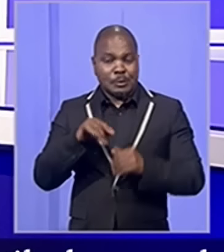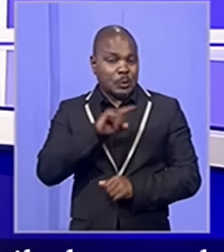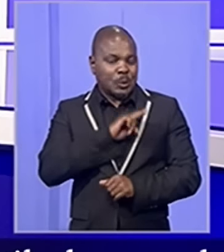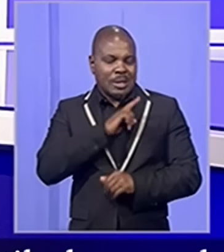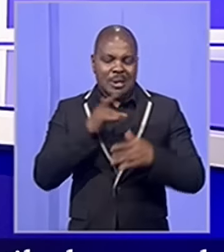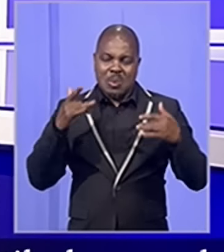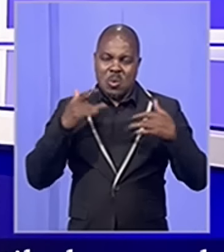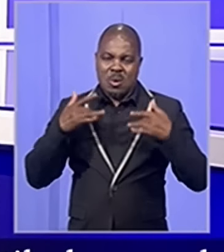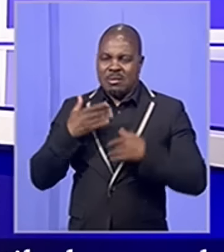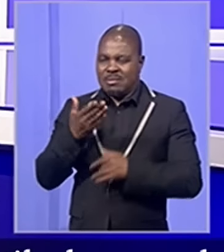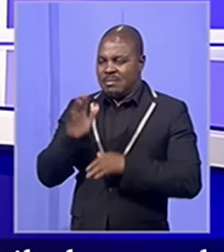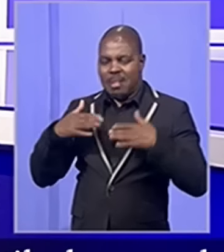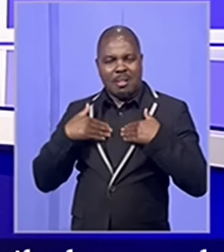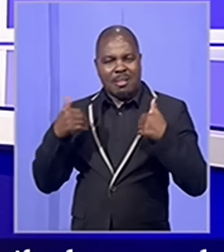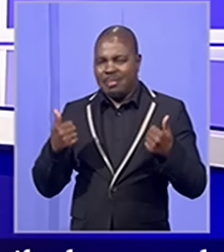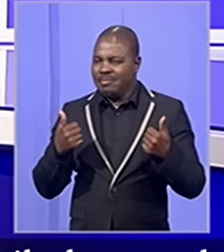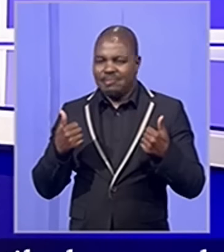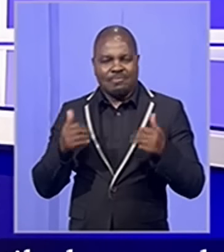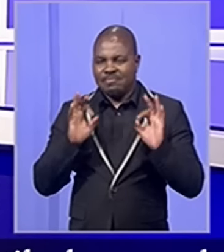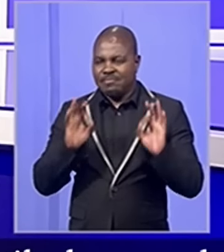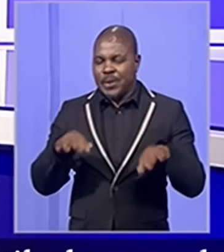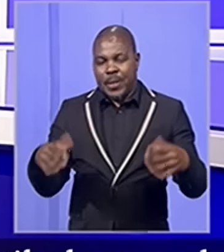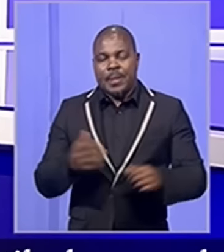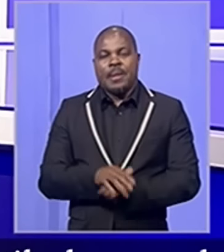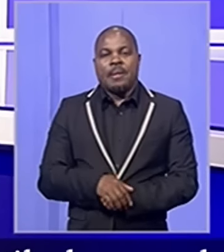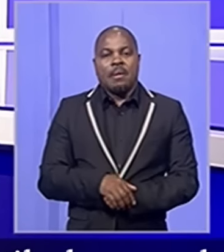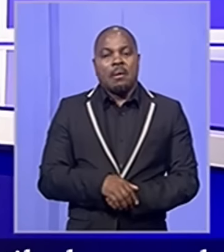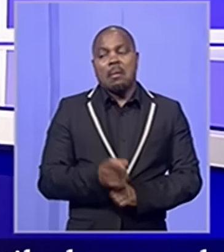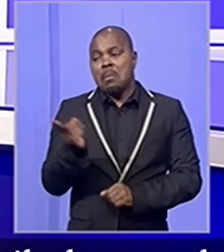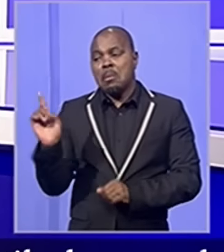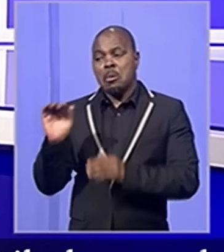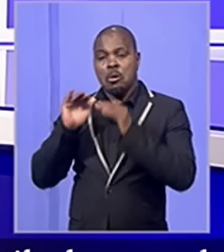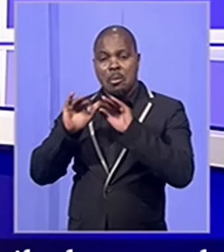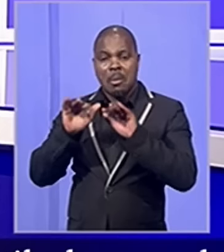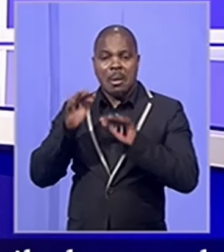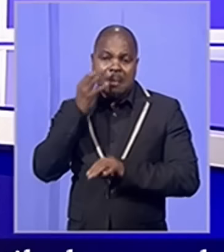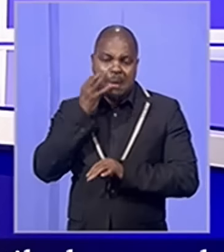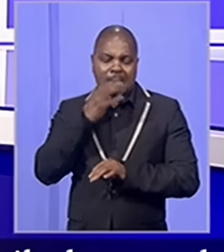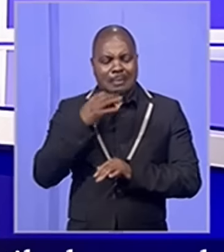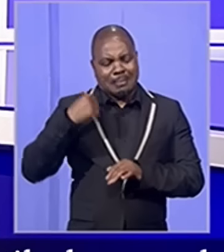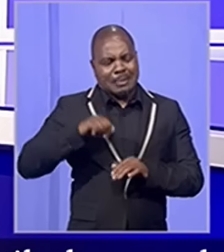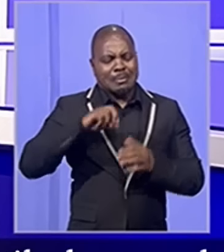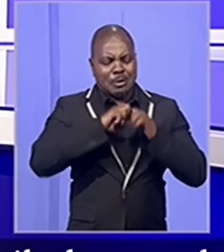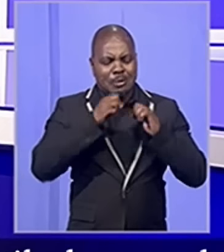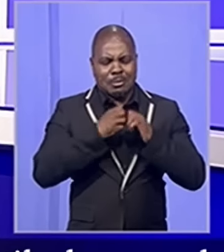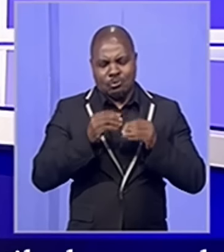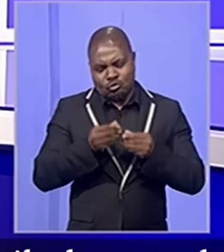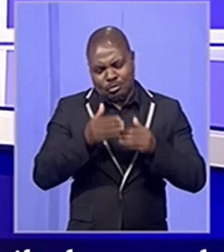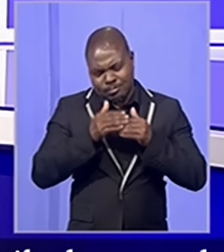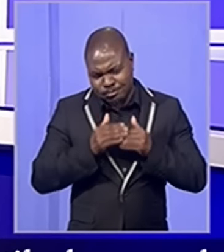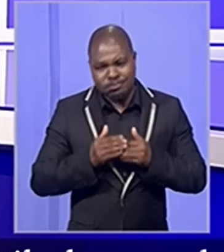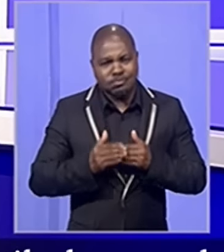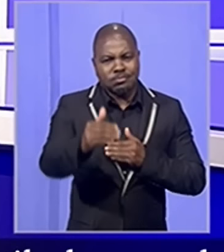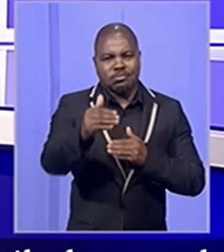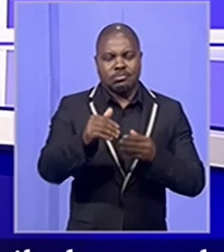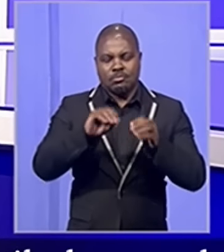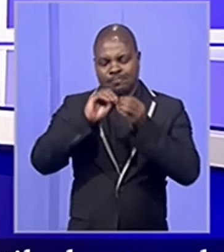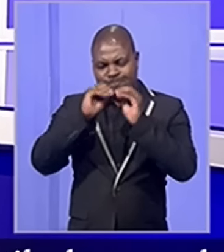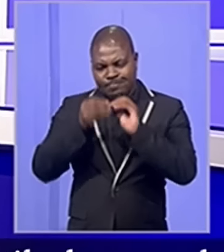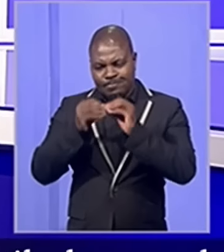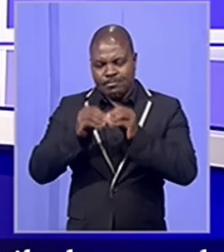tshwenyegile thata ka boitekanelo jwa bone. Baagi ba ikuela go masepala go tla ka tharabololo ya leruri go thibolola mafaratlhatlha